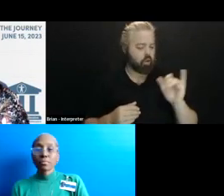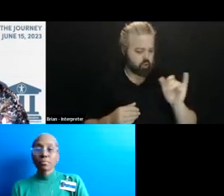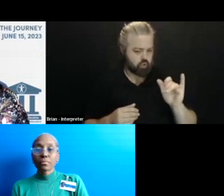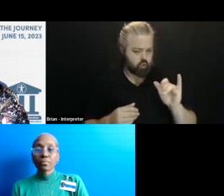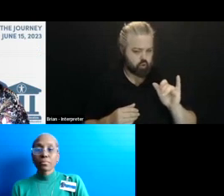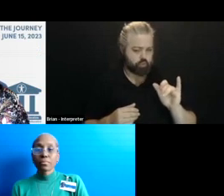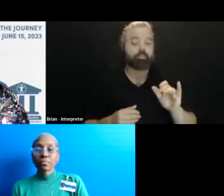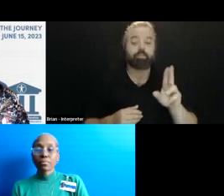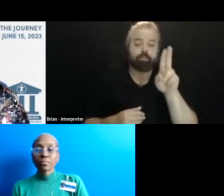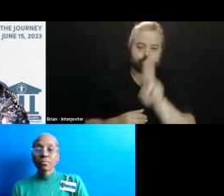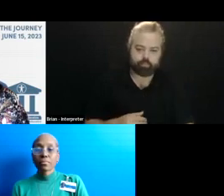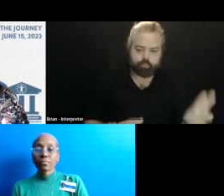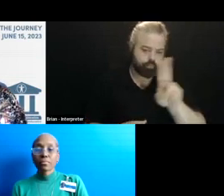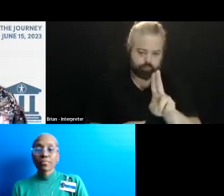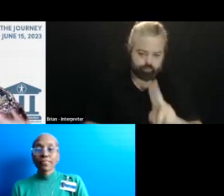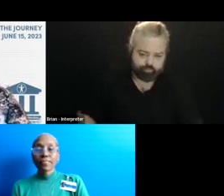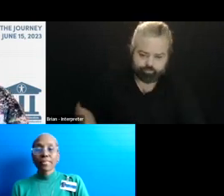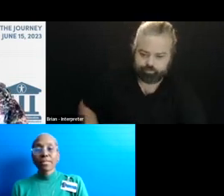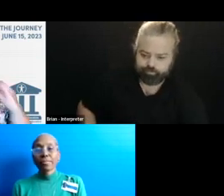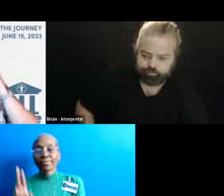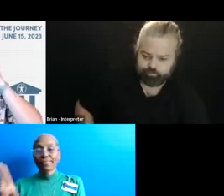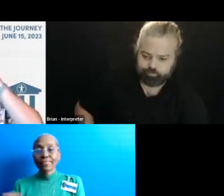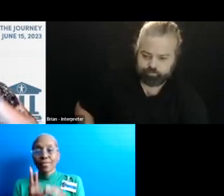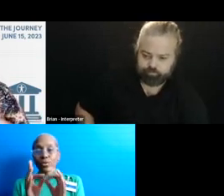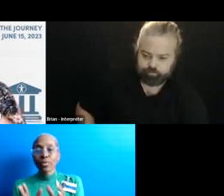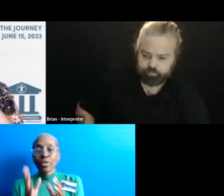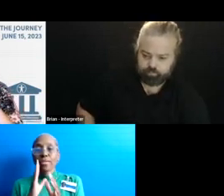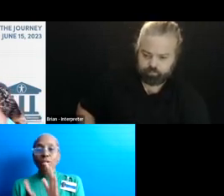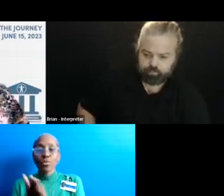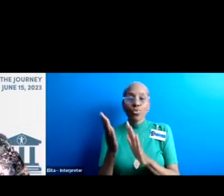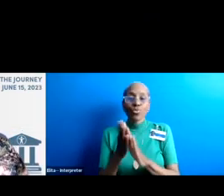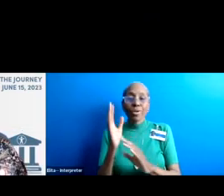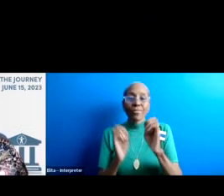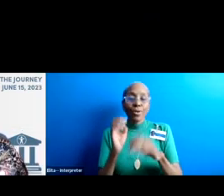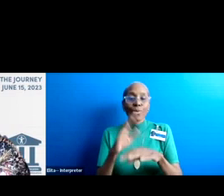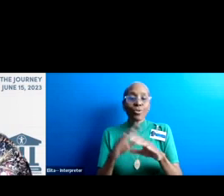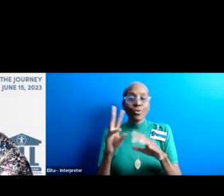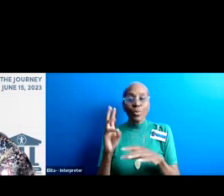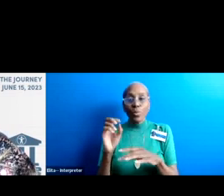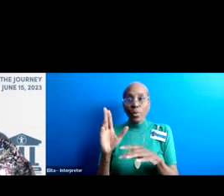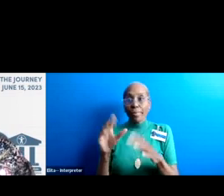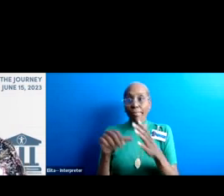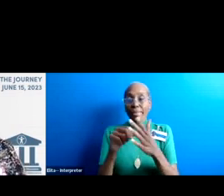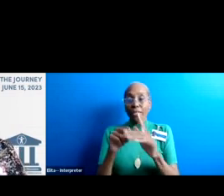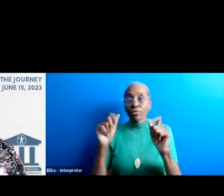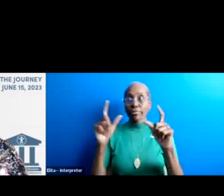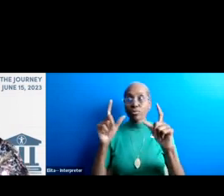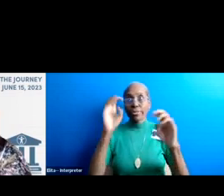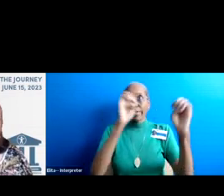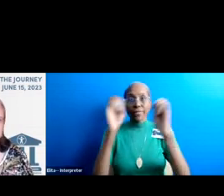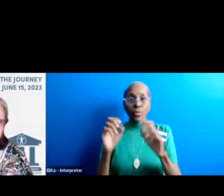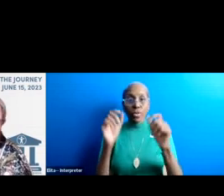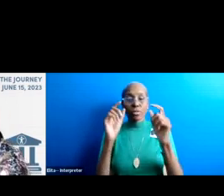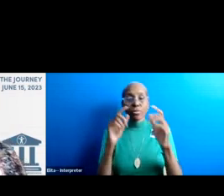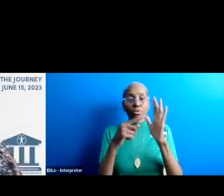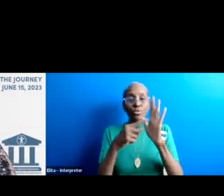will do is when I click on it, it will run an evaluation on this web page and give me a list of all of